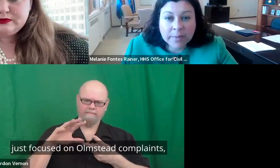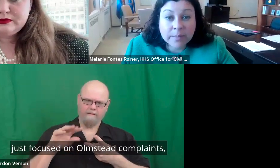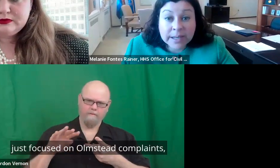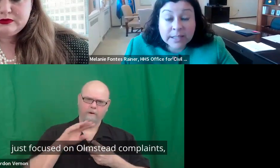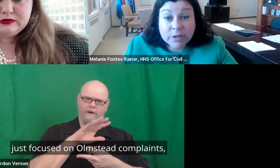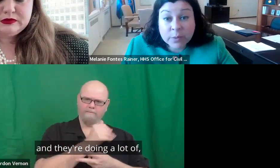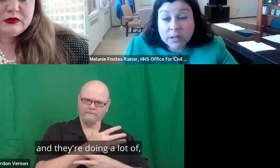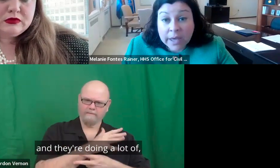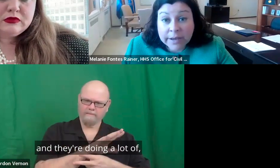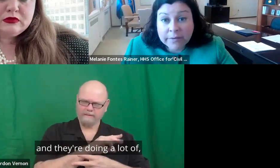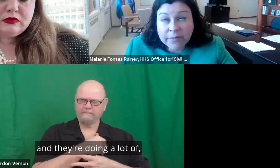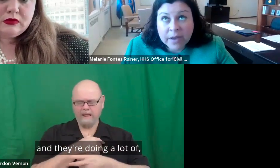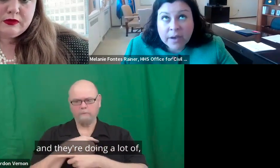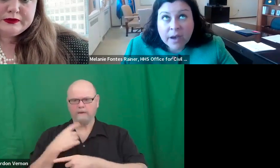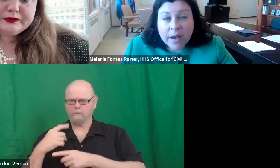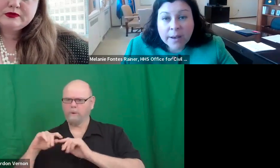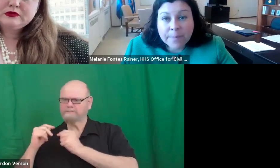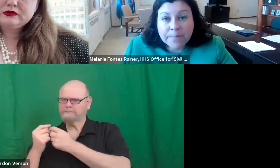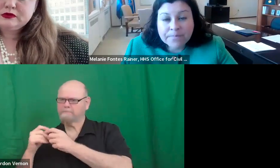Olmstead complaints, and they're doing a lot of,